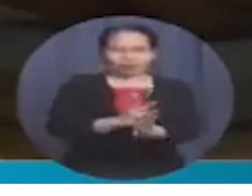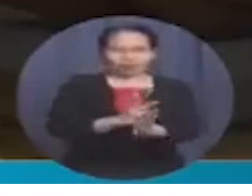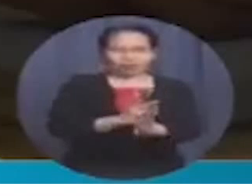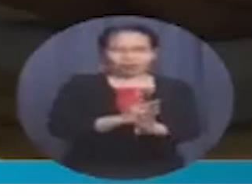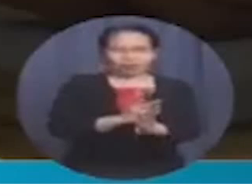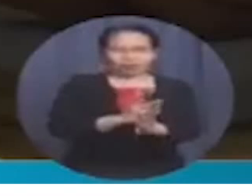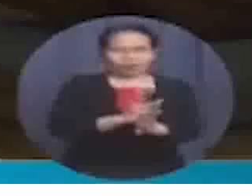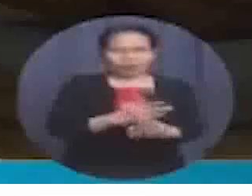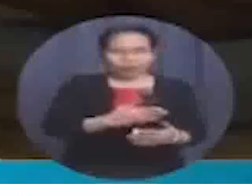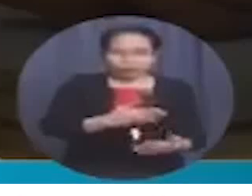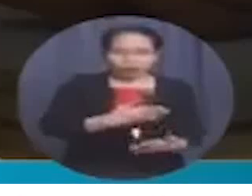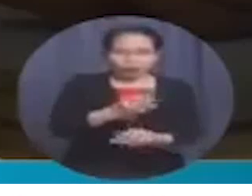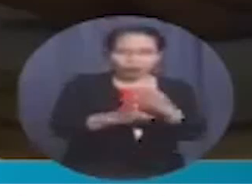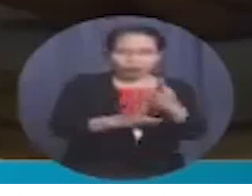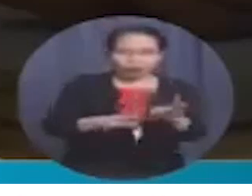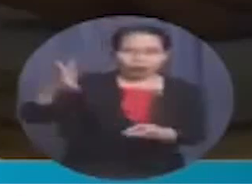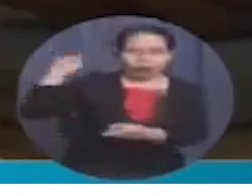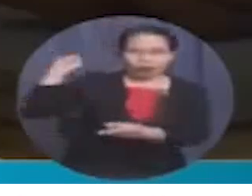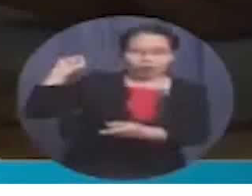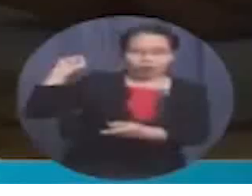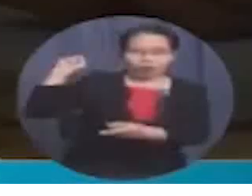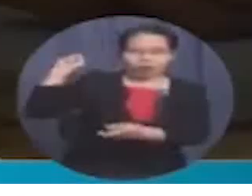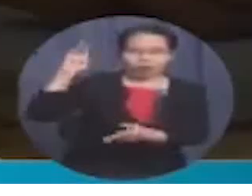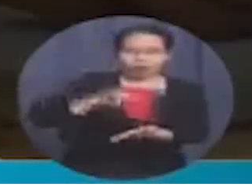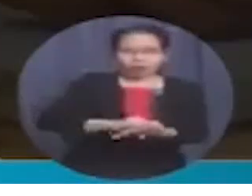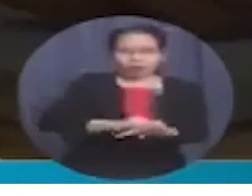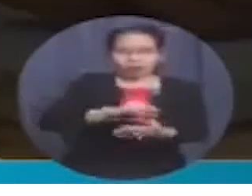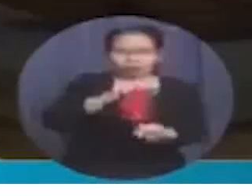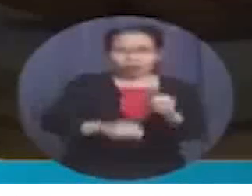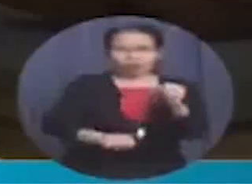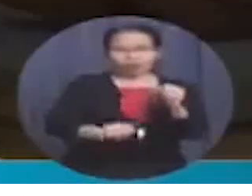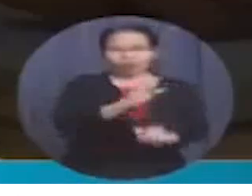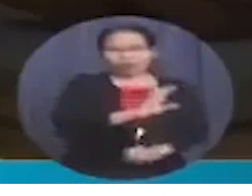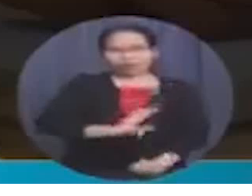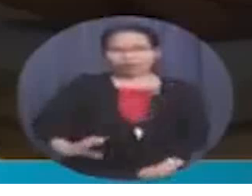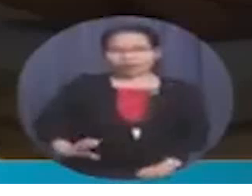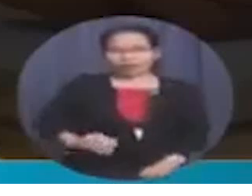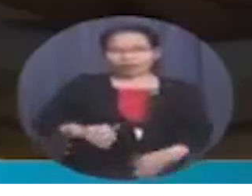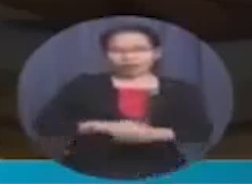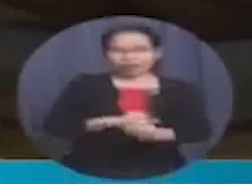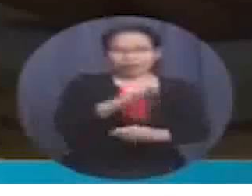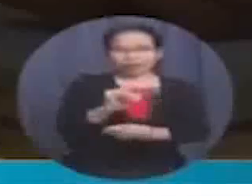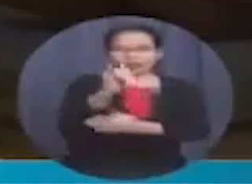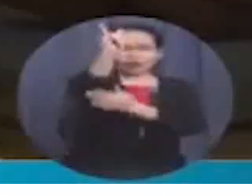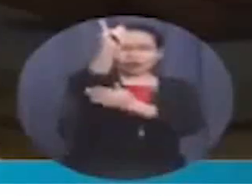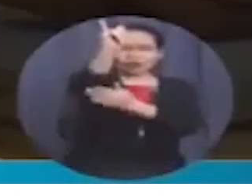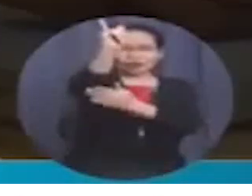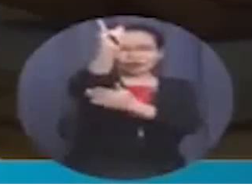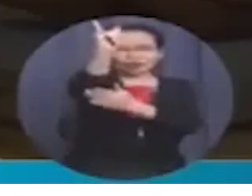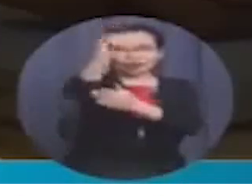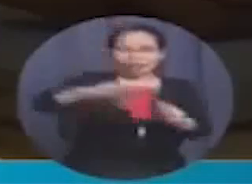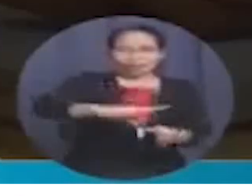world, before the world was. That's why si Kristo, nandun sa eternity yun